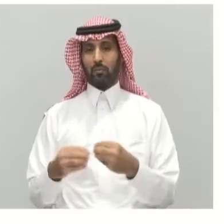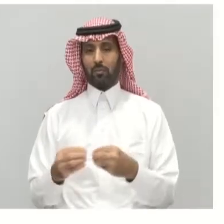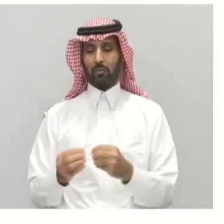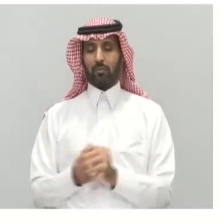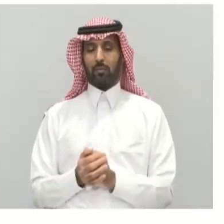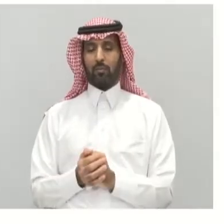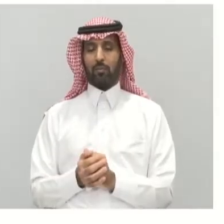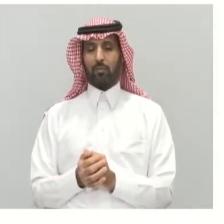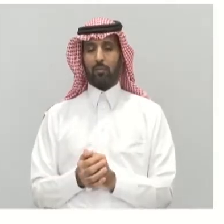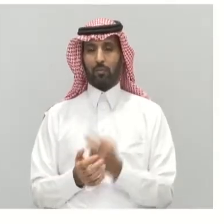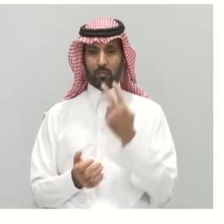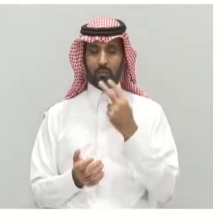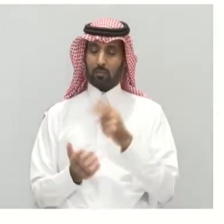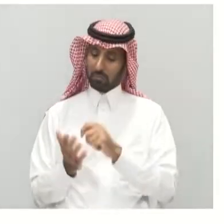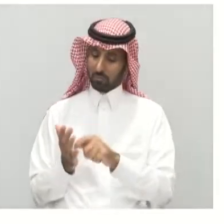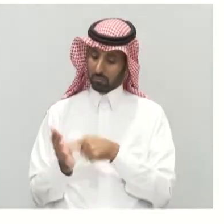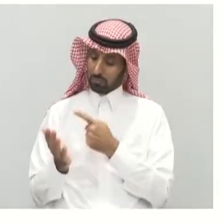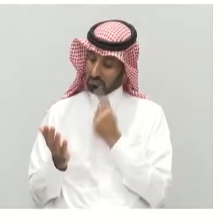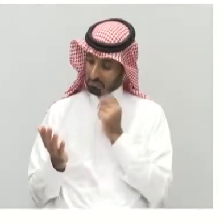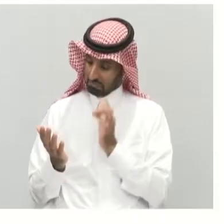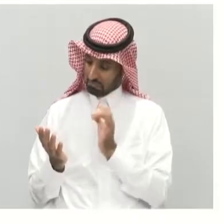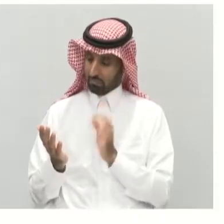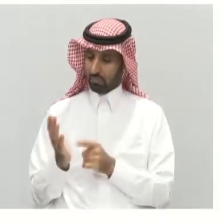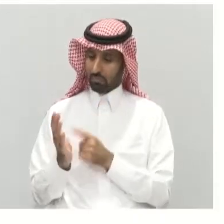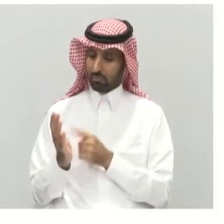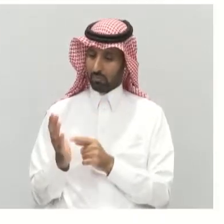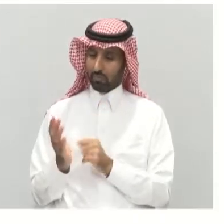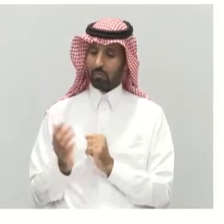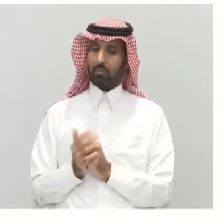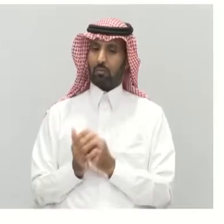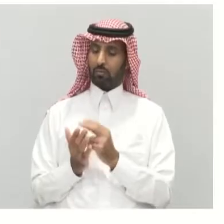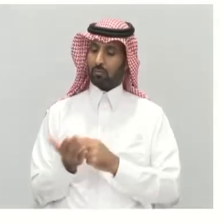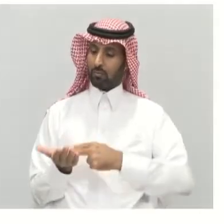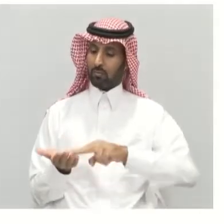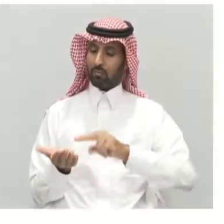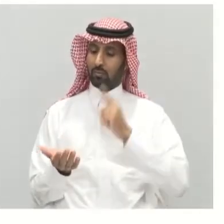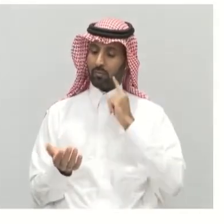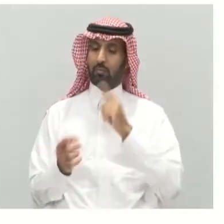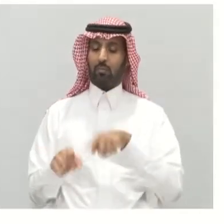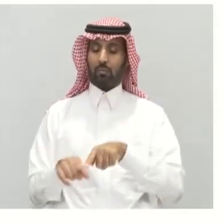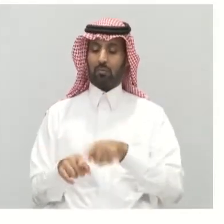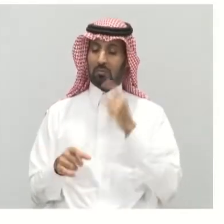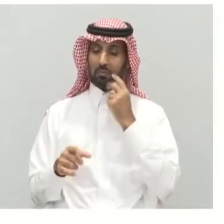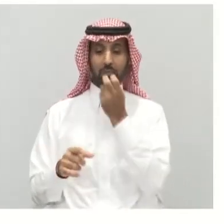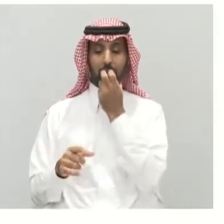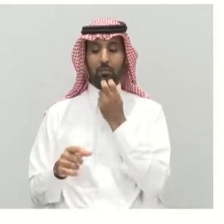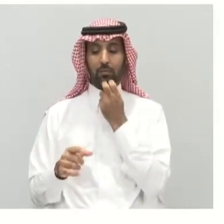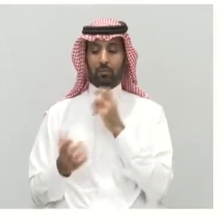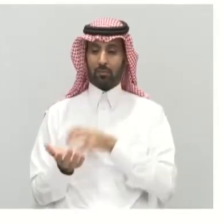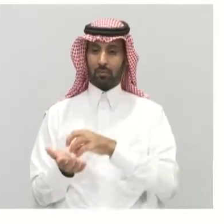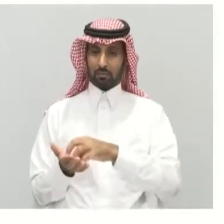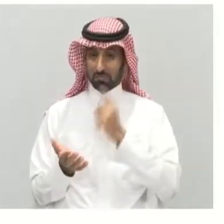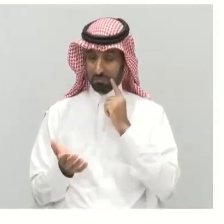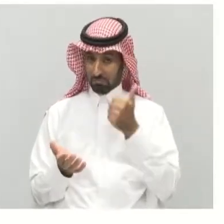lot of information, or you can correct for each other. You can send it to your friend so he can correct the grammar, the